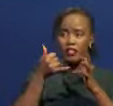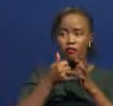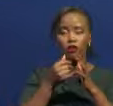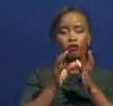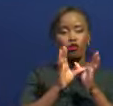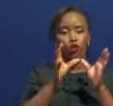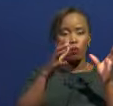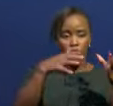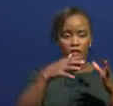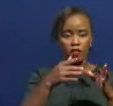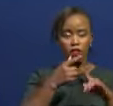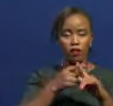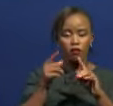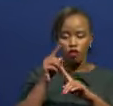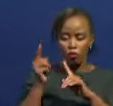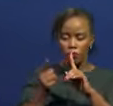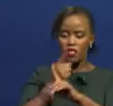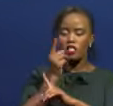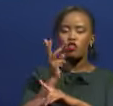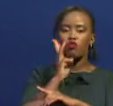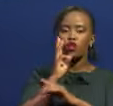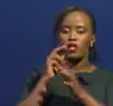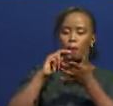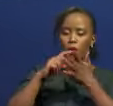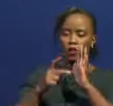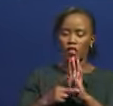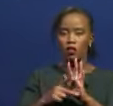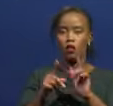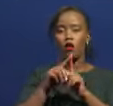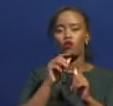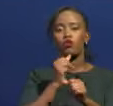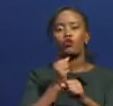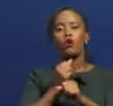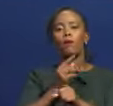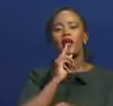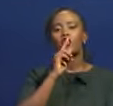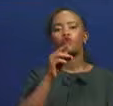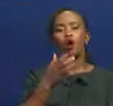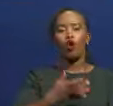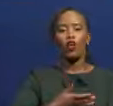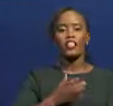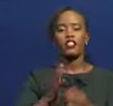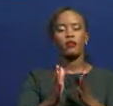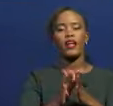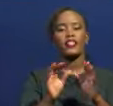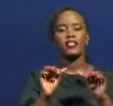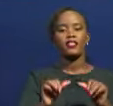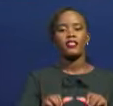onset of the water projects to ensure ownership and sustainability.